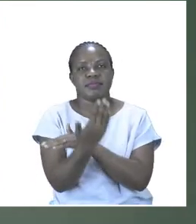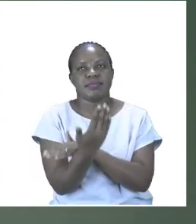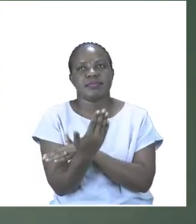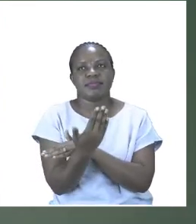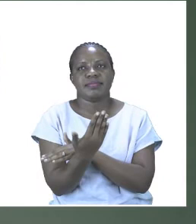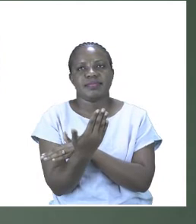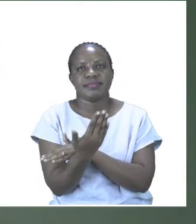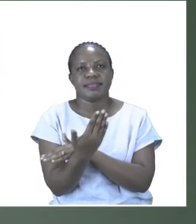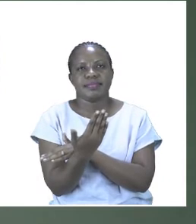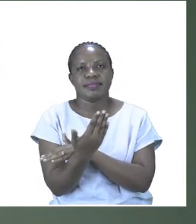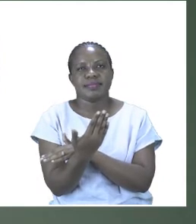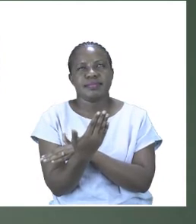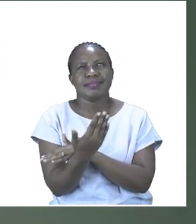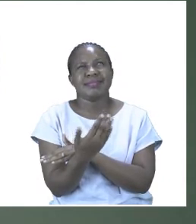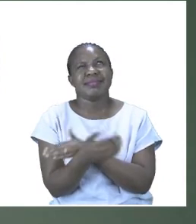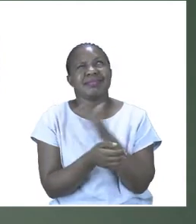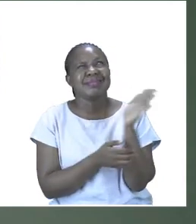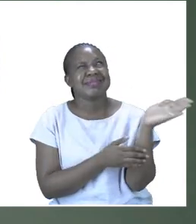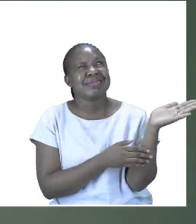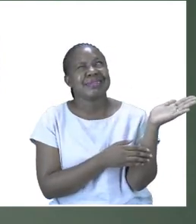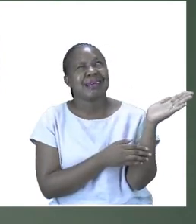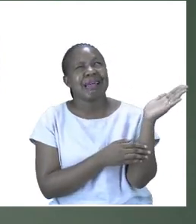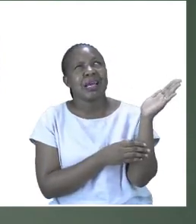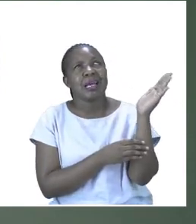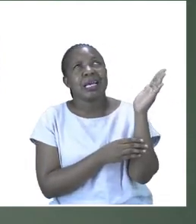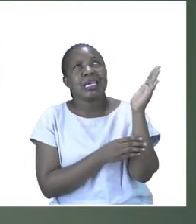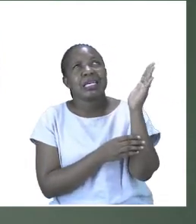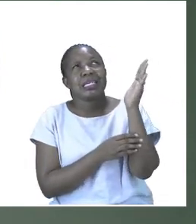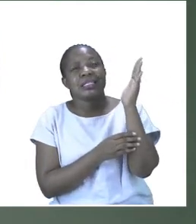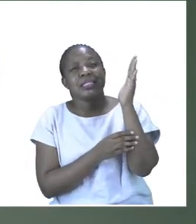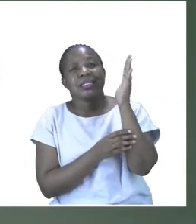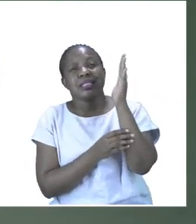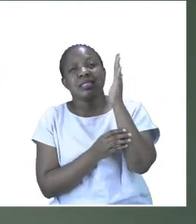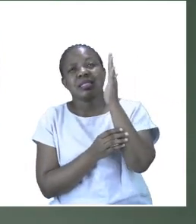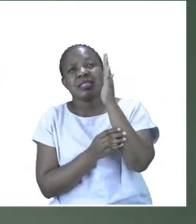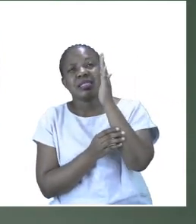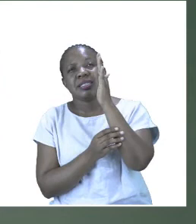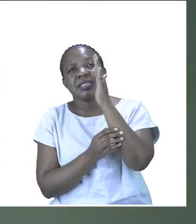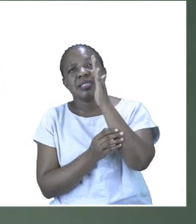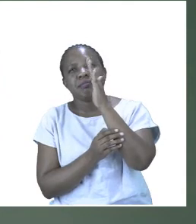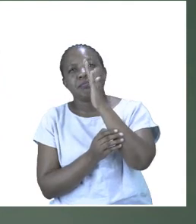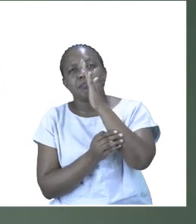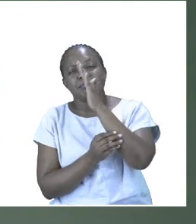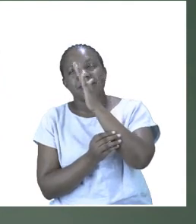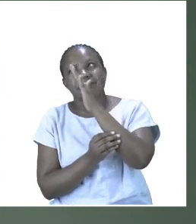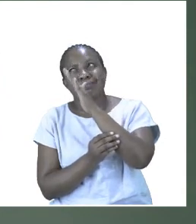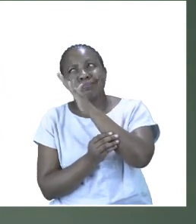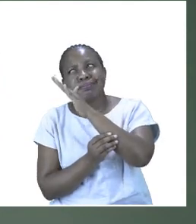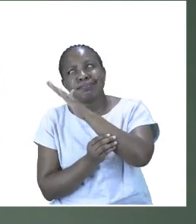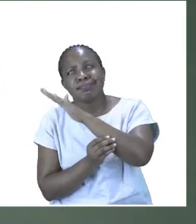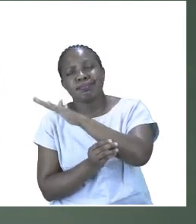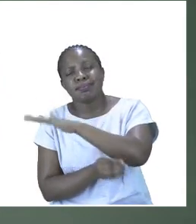a long day of school and work, we say to our